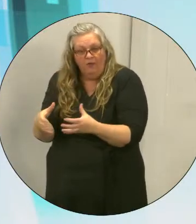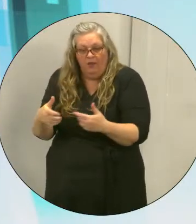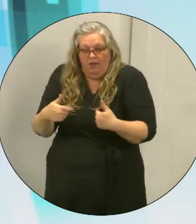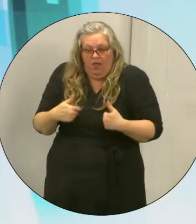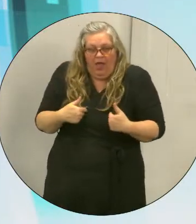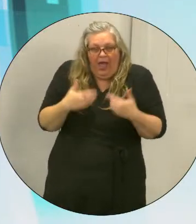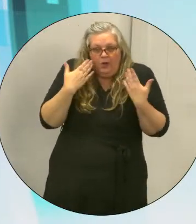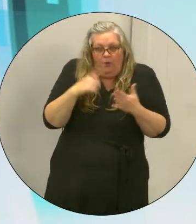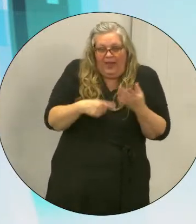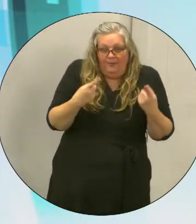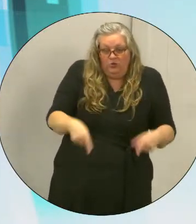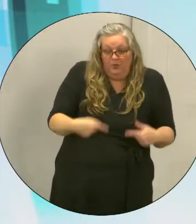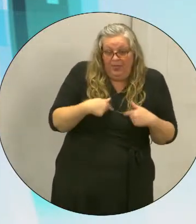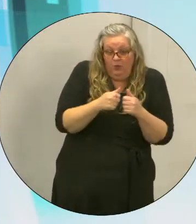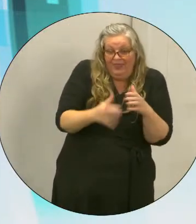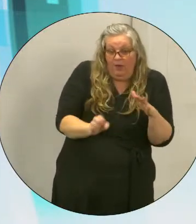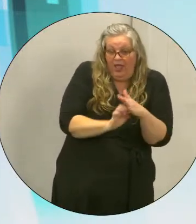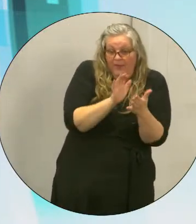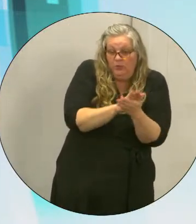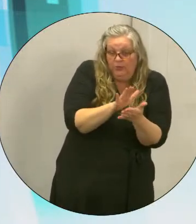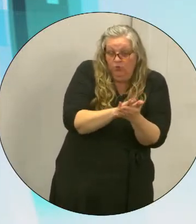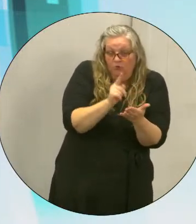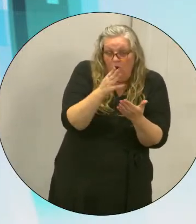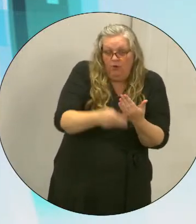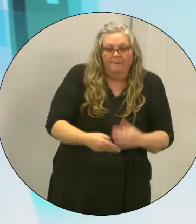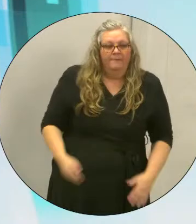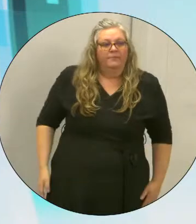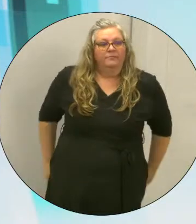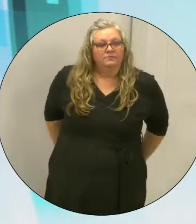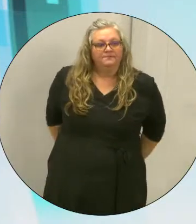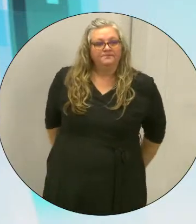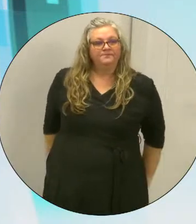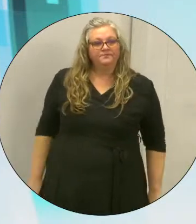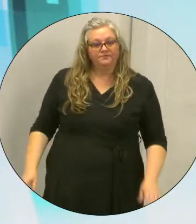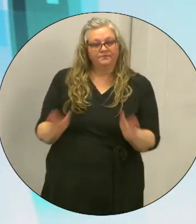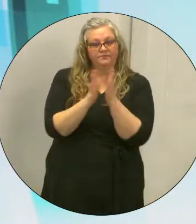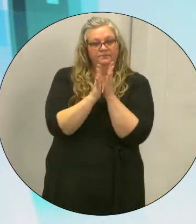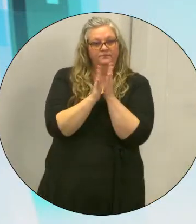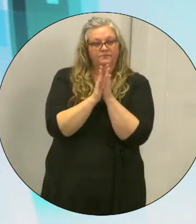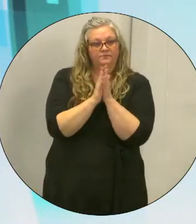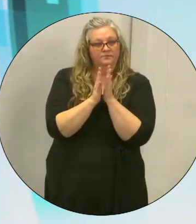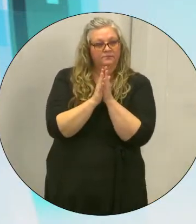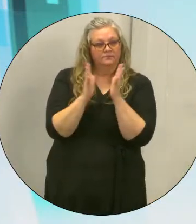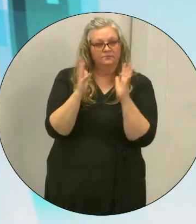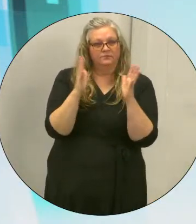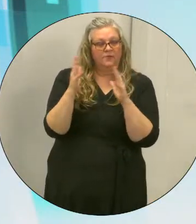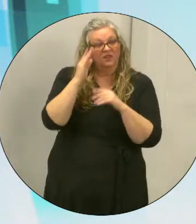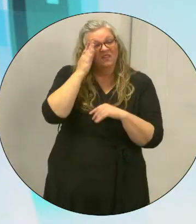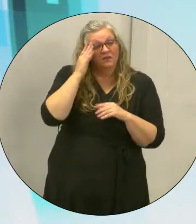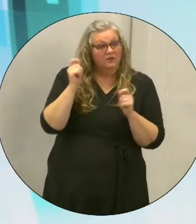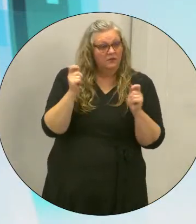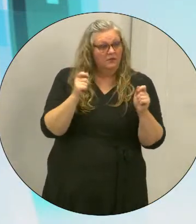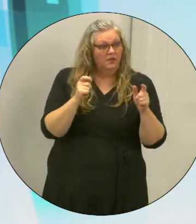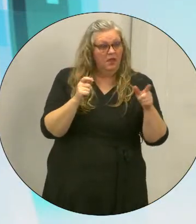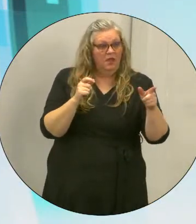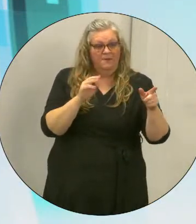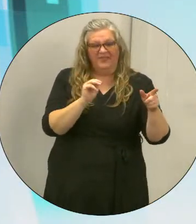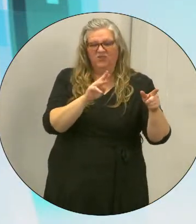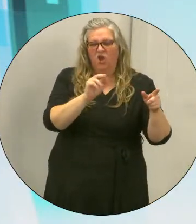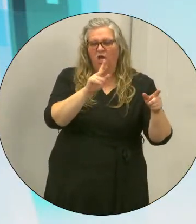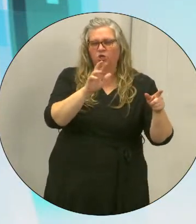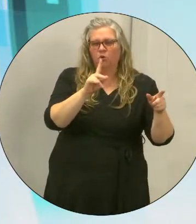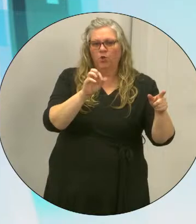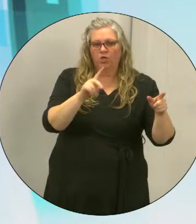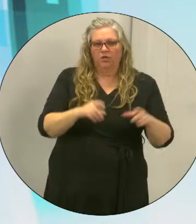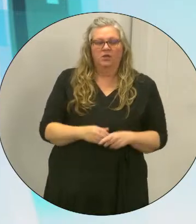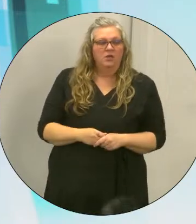up without elementary school programs that led to band. Thank you, Ms. Abad. We got Mr. Underwood and then David Gomez on